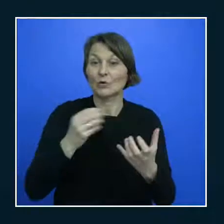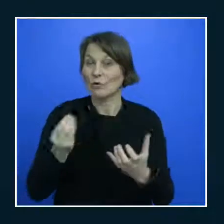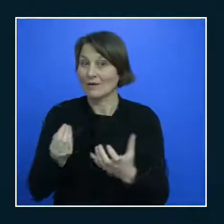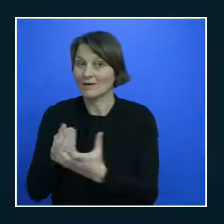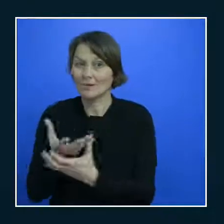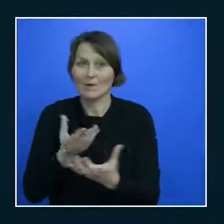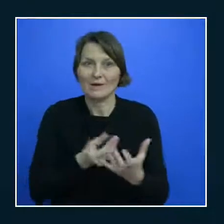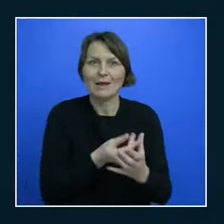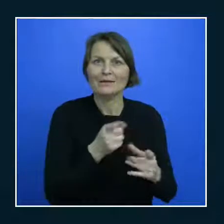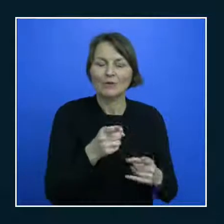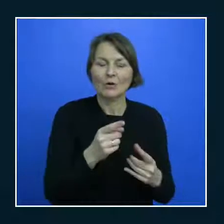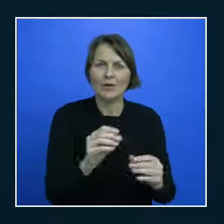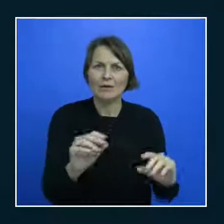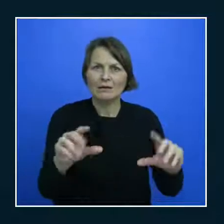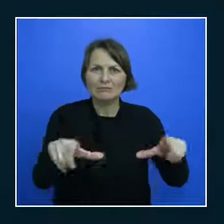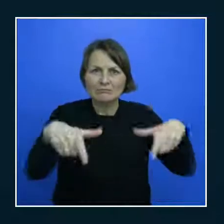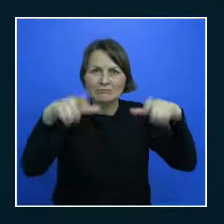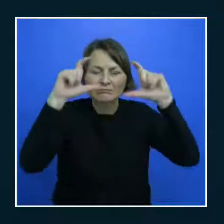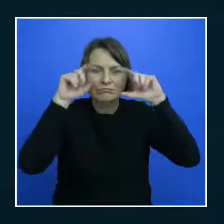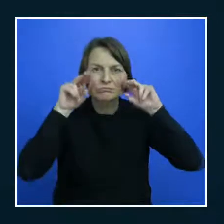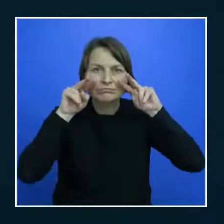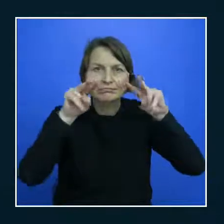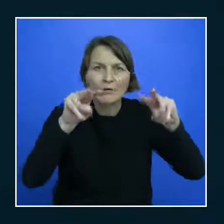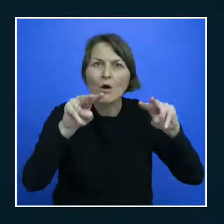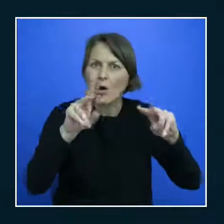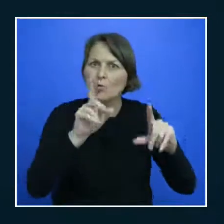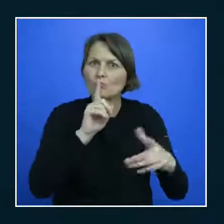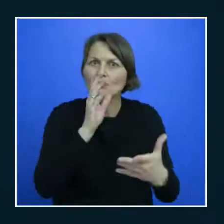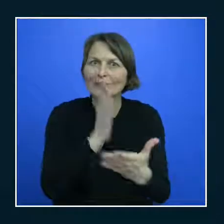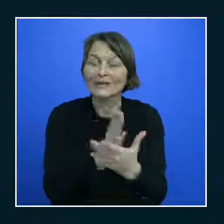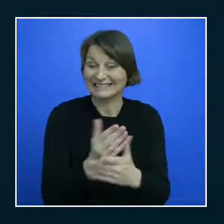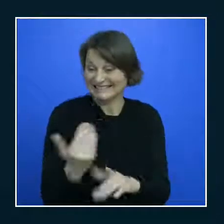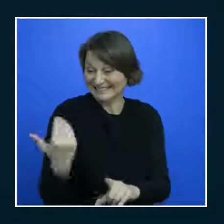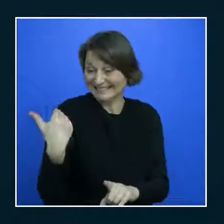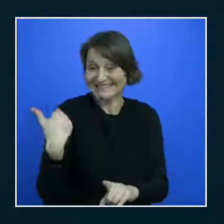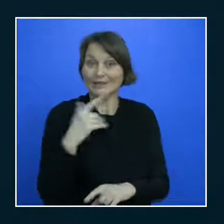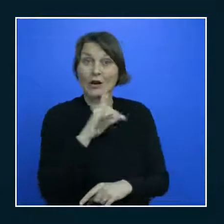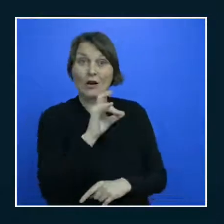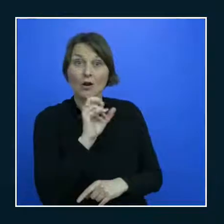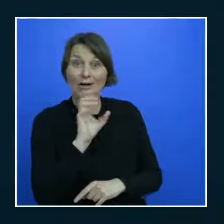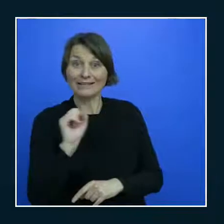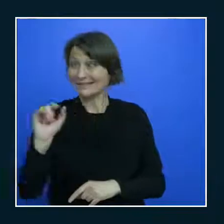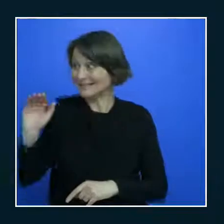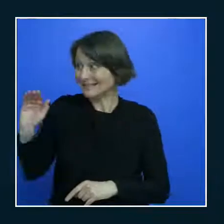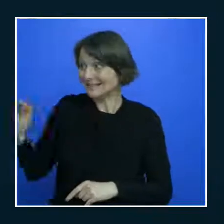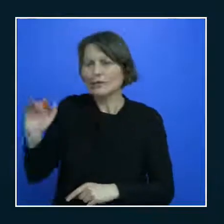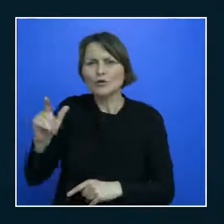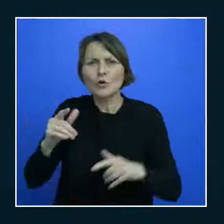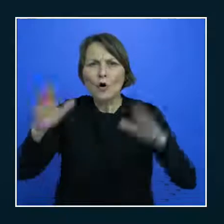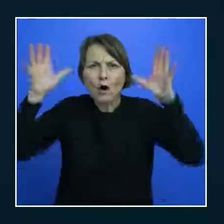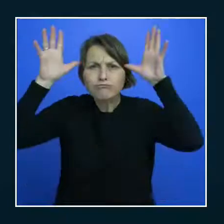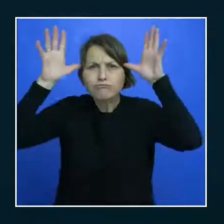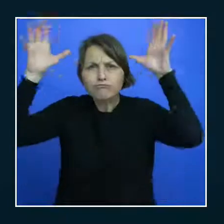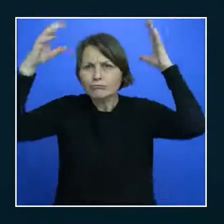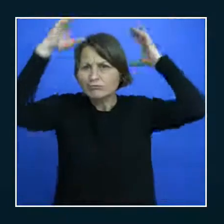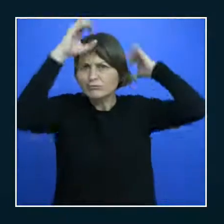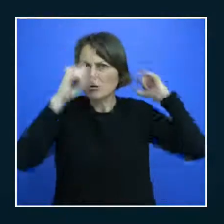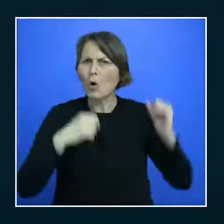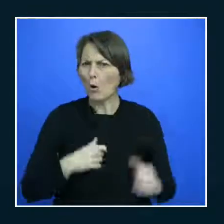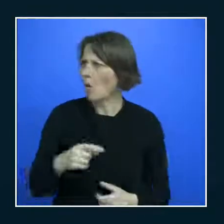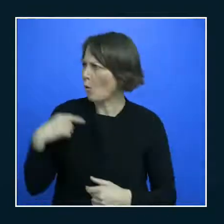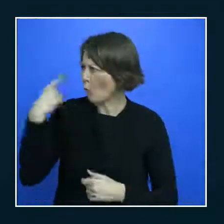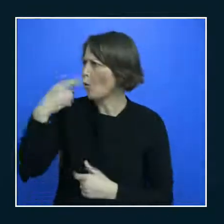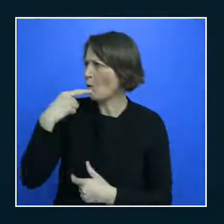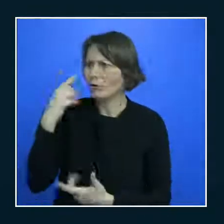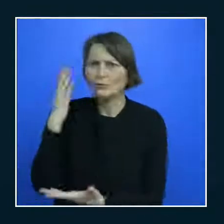believable. Like your moose heads, for example, Lars, was super believable. But how can we make it, you